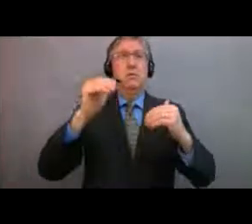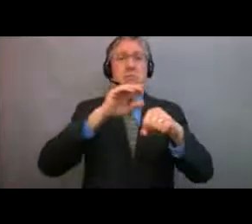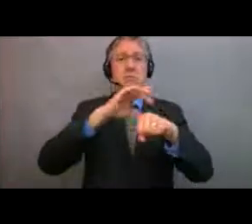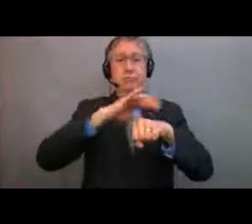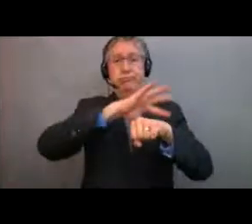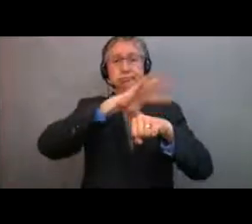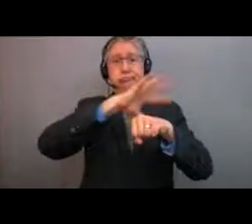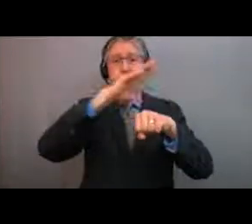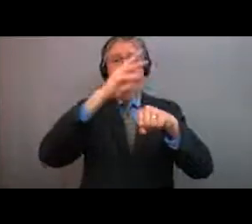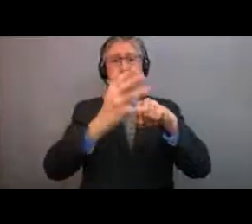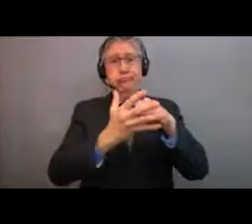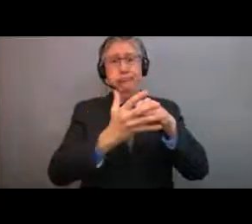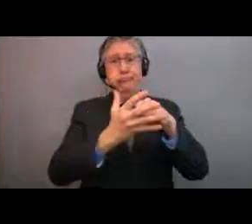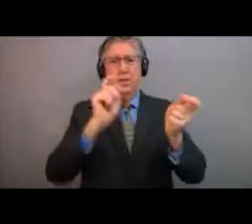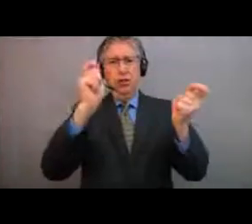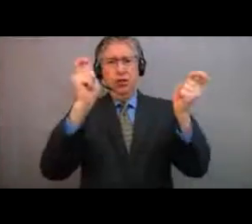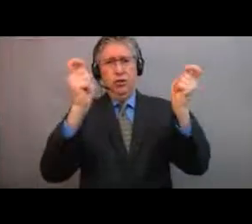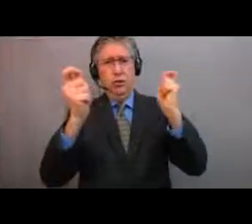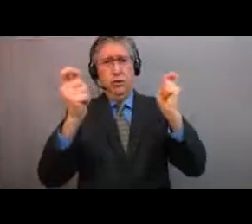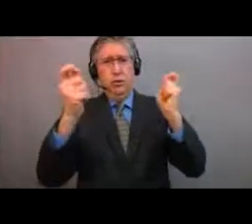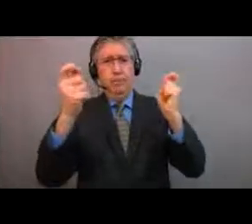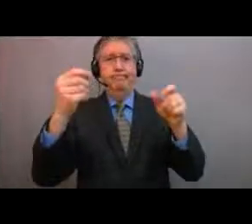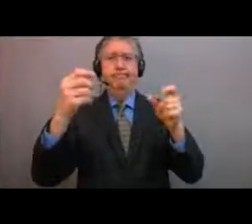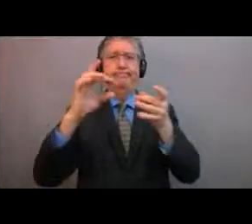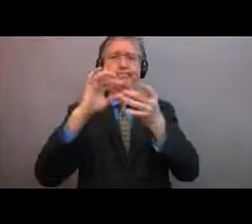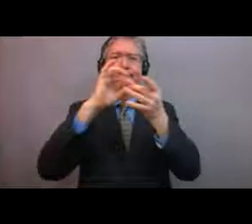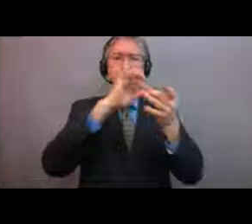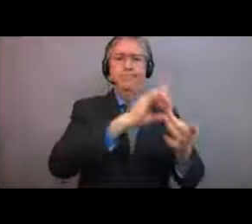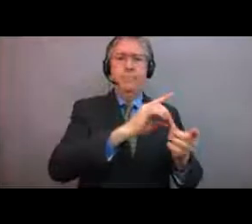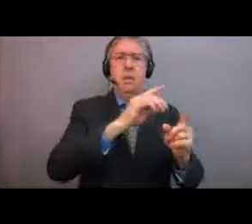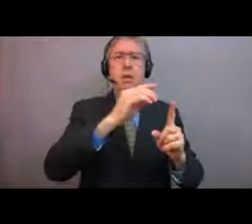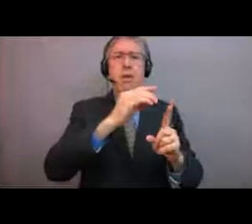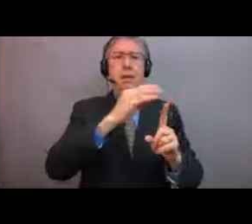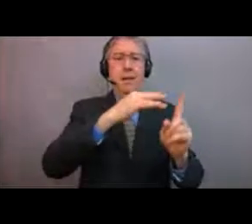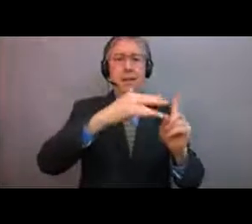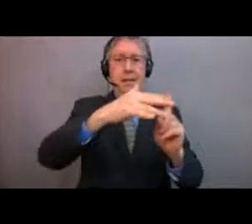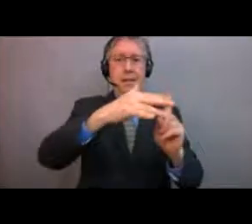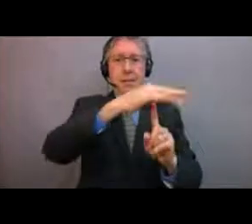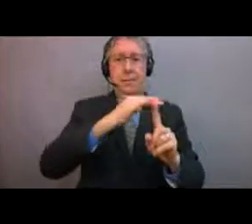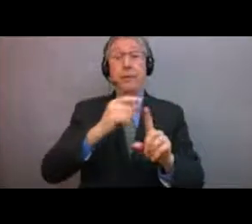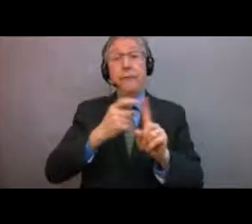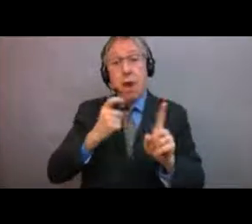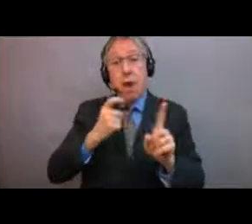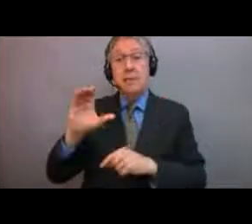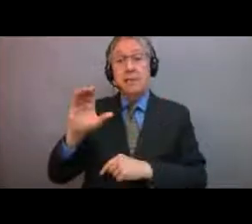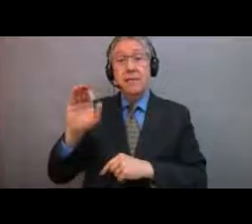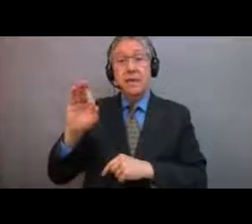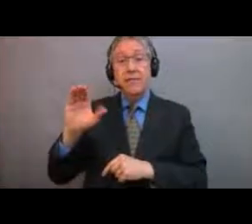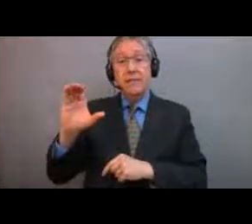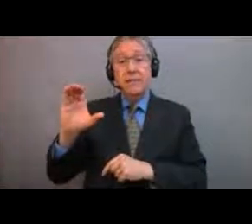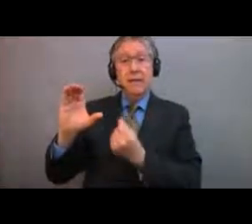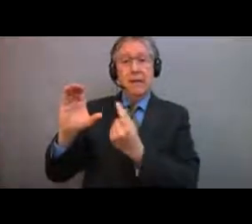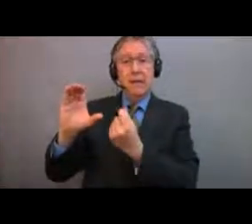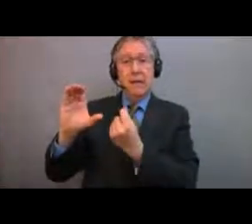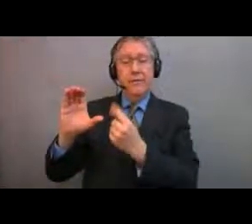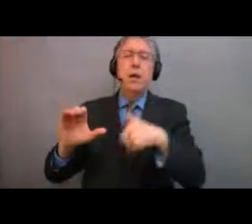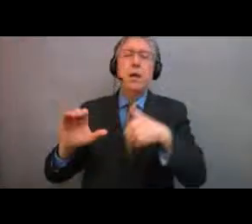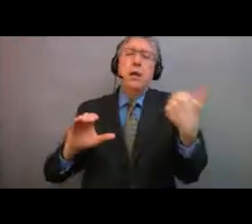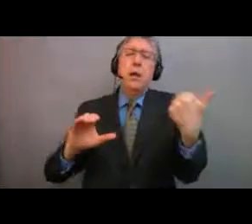are relevant to climate, given that CFC 11 and stratospheric ozone are greenhouse